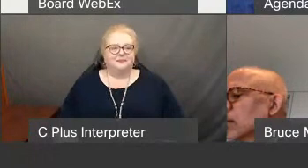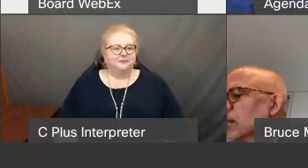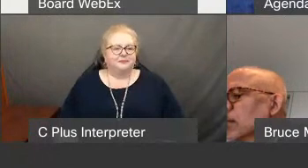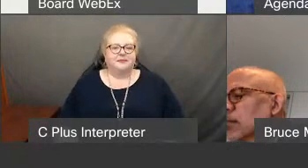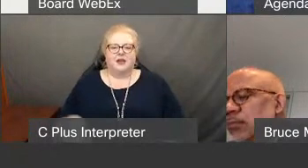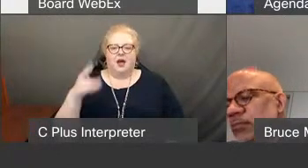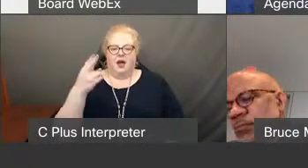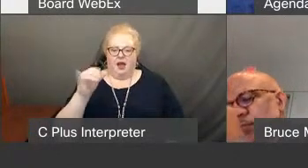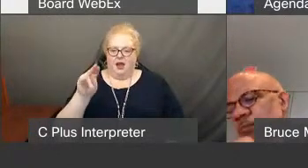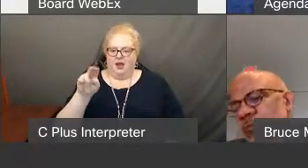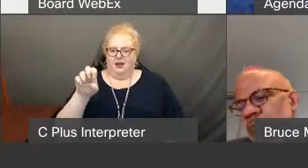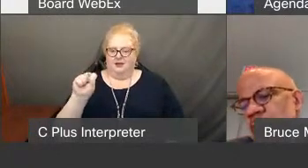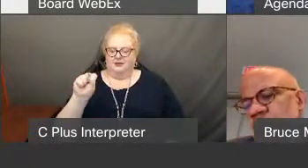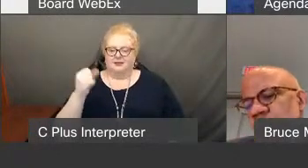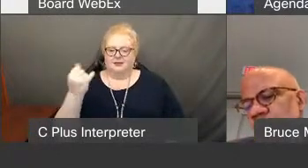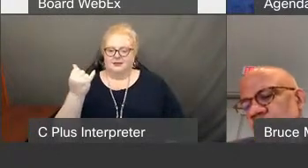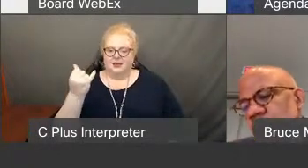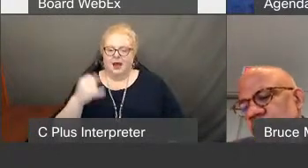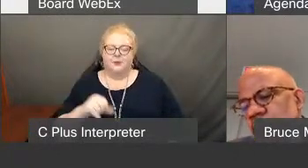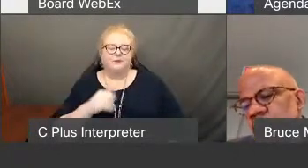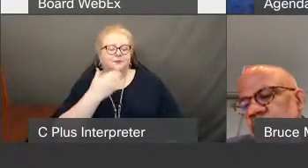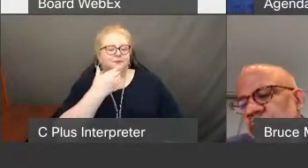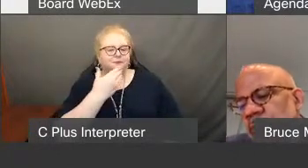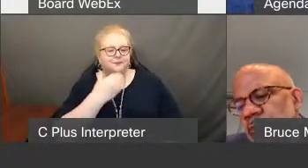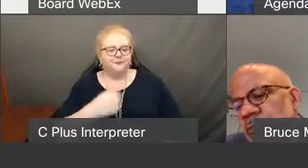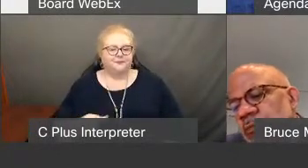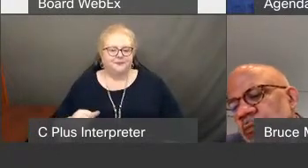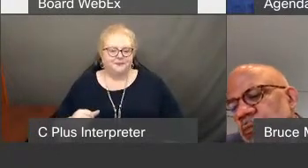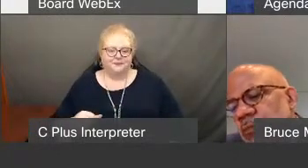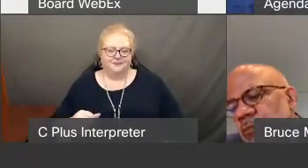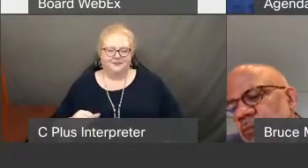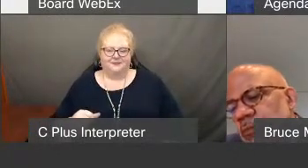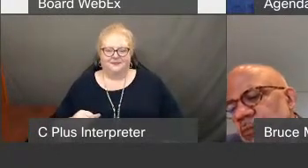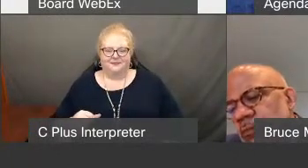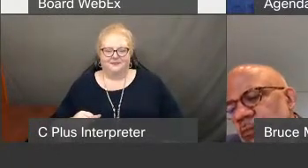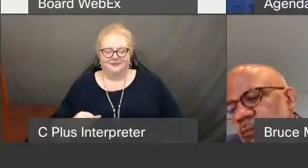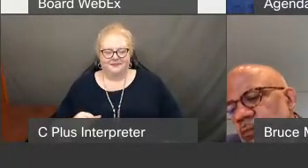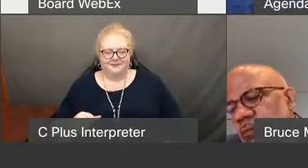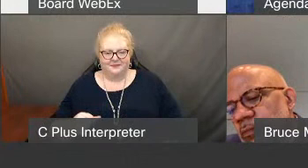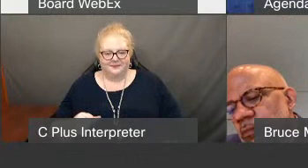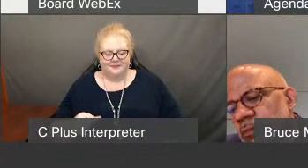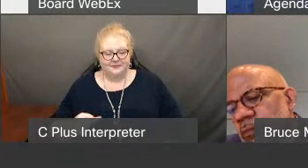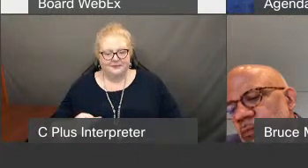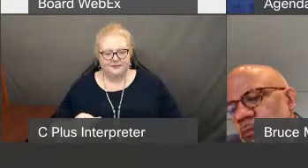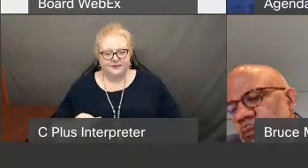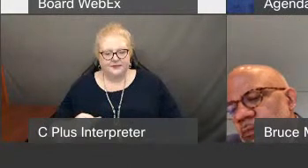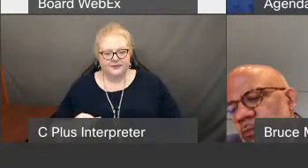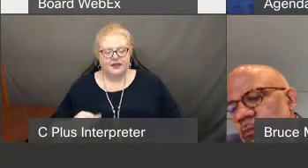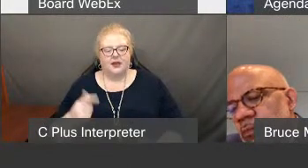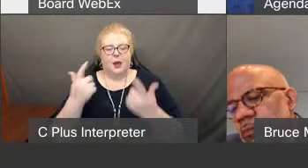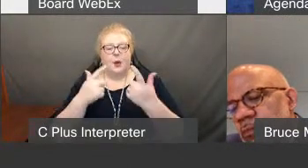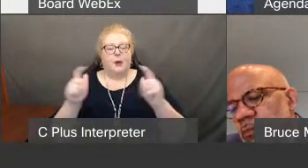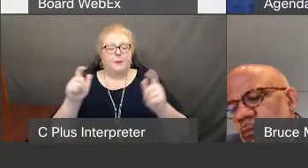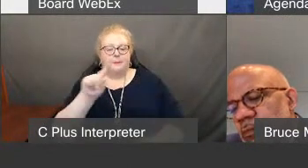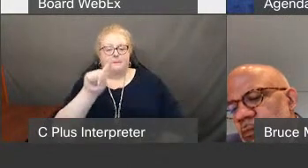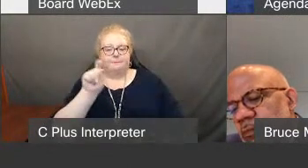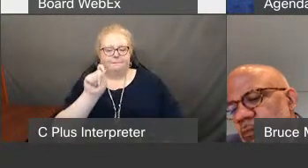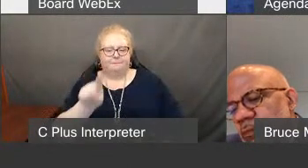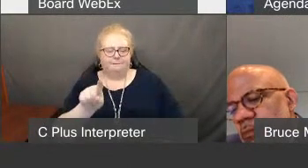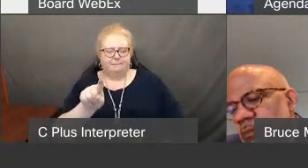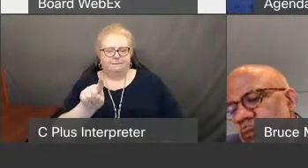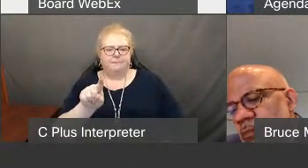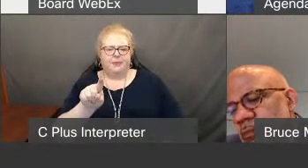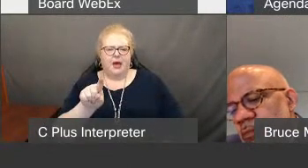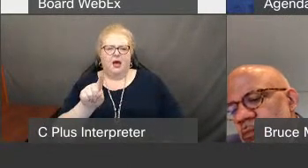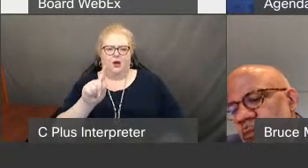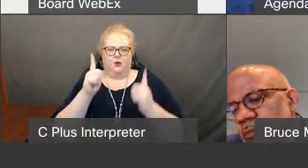Vice Mayor Hines. Thank you. Since Director Altrue is not here, I think the biggest question when I posed a